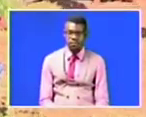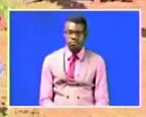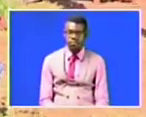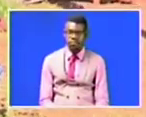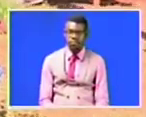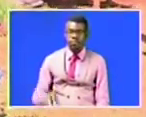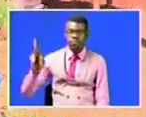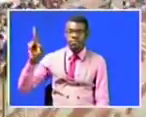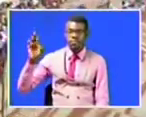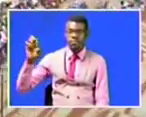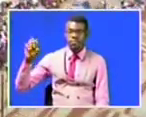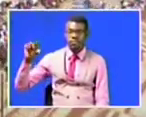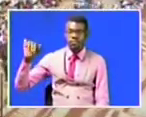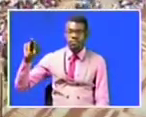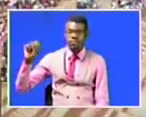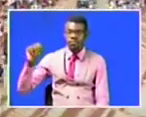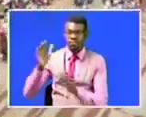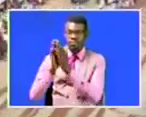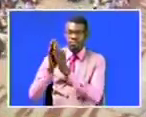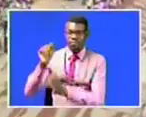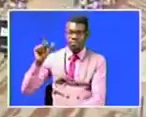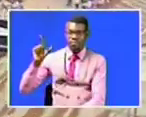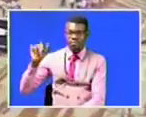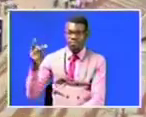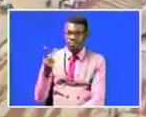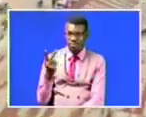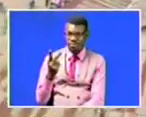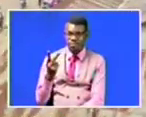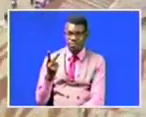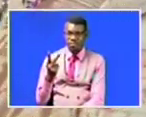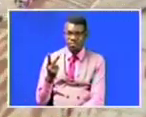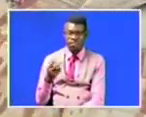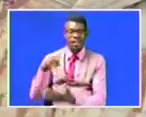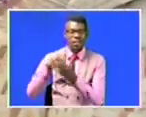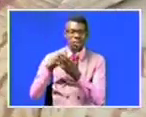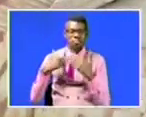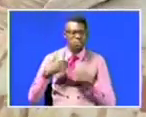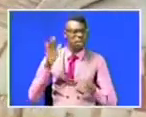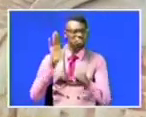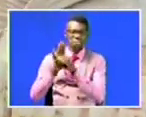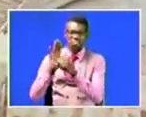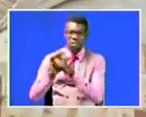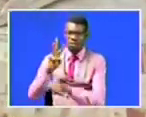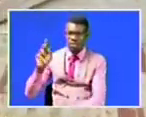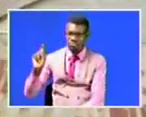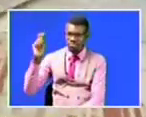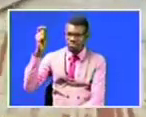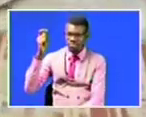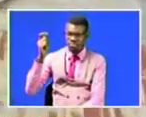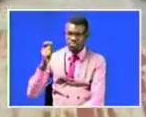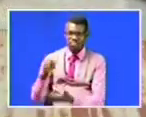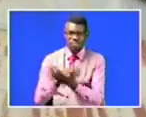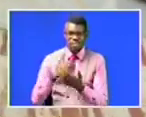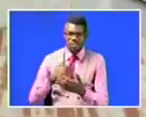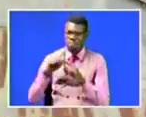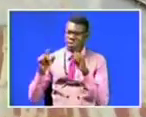Regina and Ali are just two of many esophageal cancer patients throughout the extensive Western region. What is behind the high number